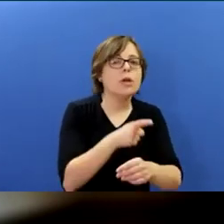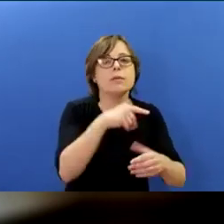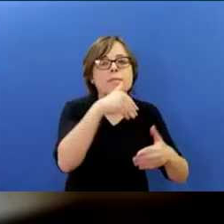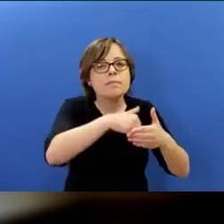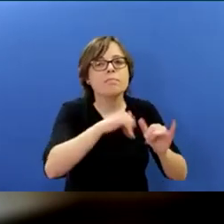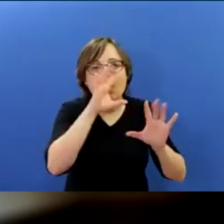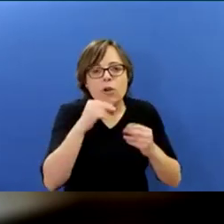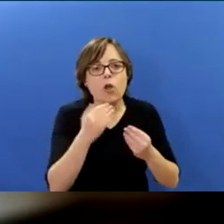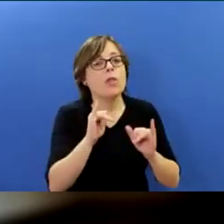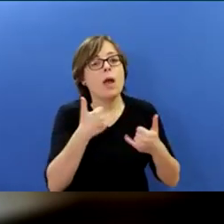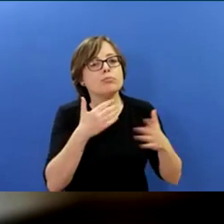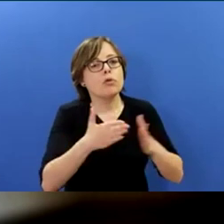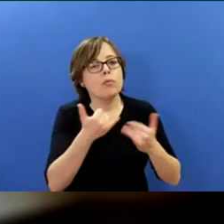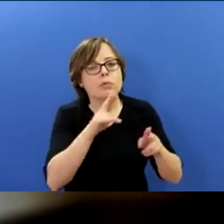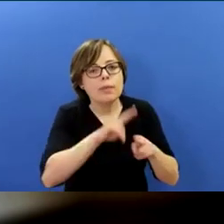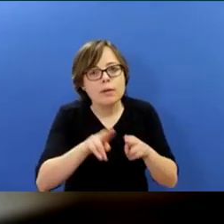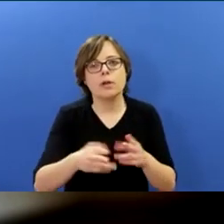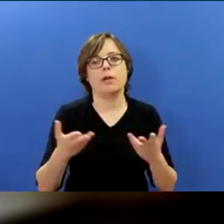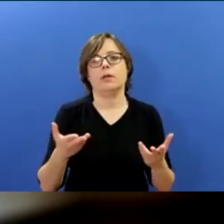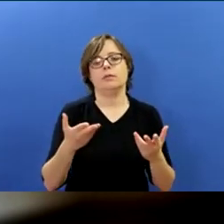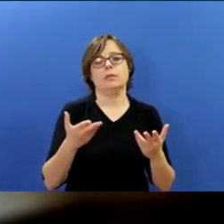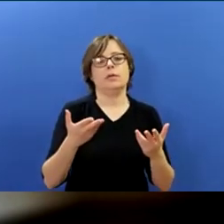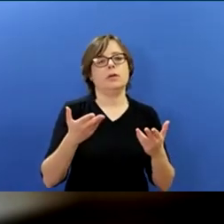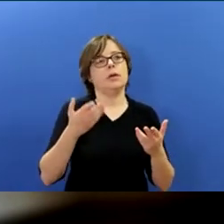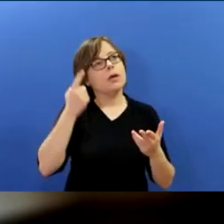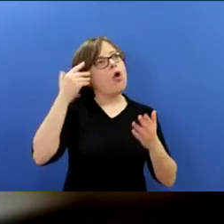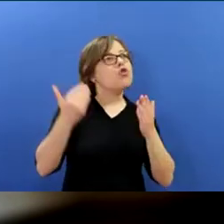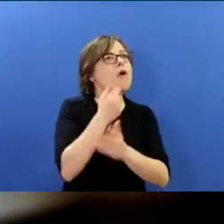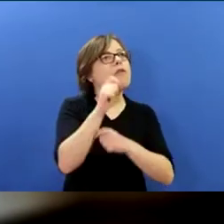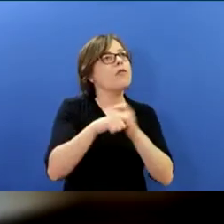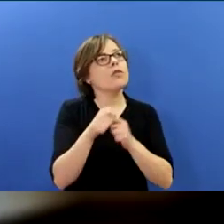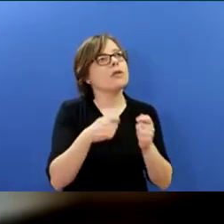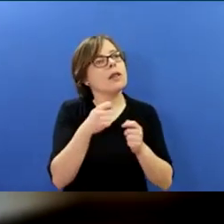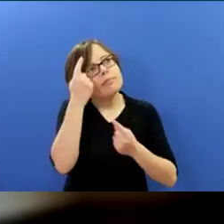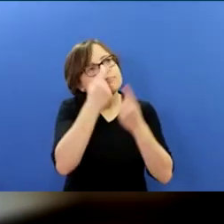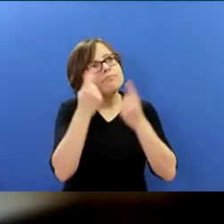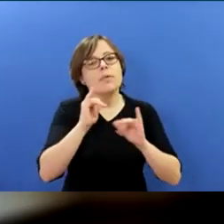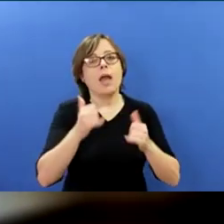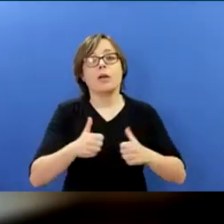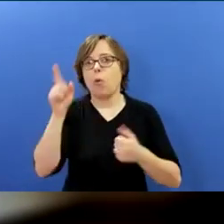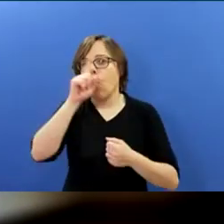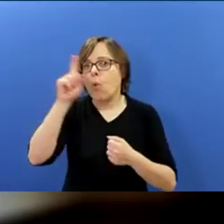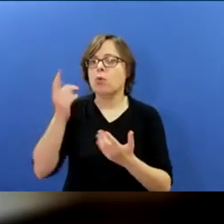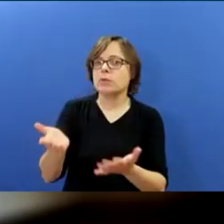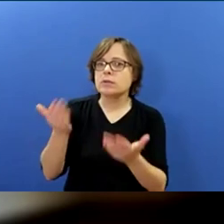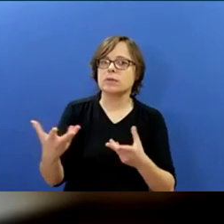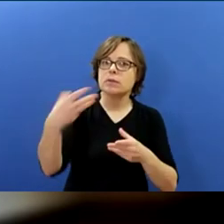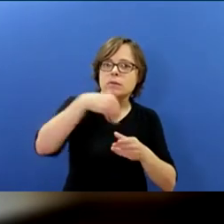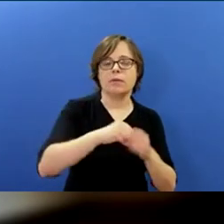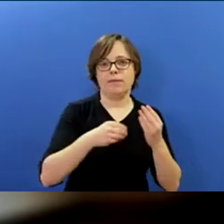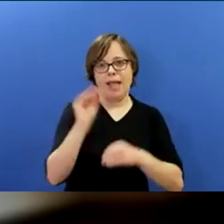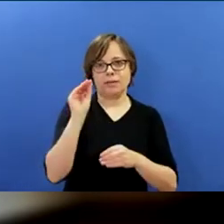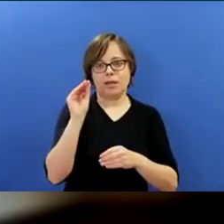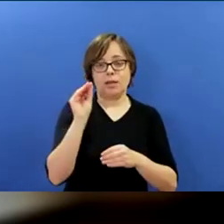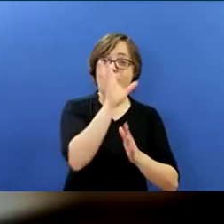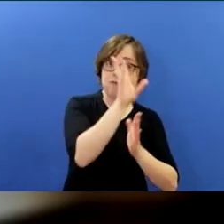to enhance formal and informal public participation. So it's really about an